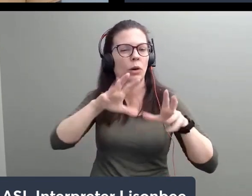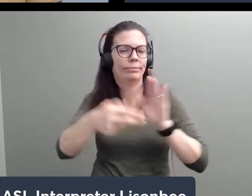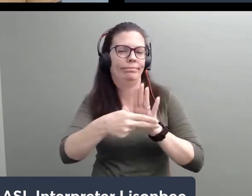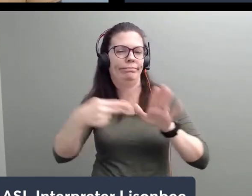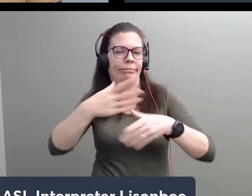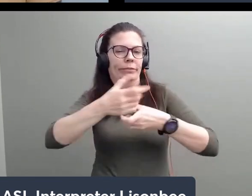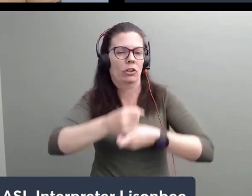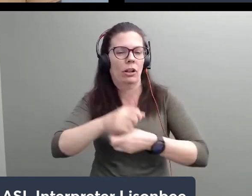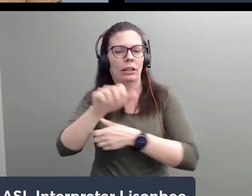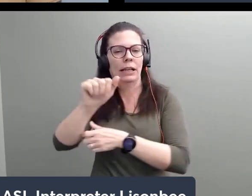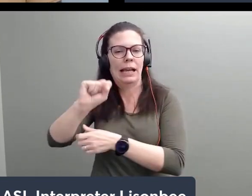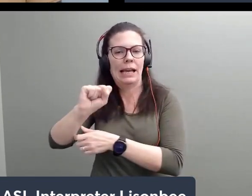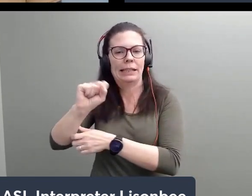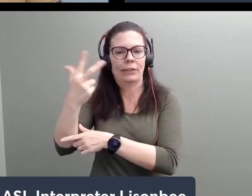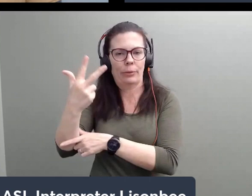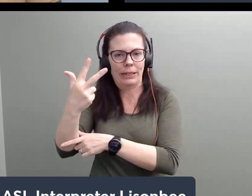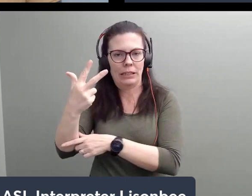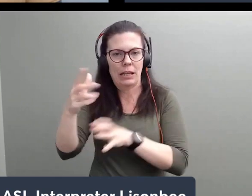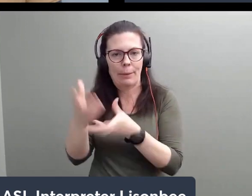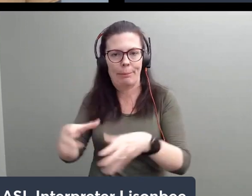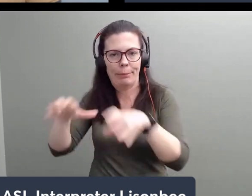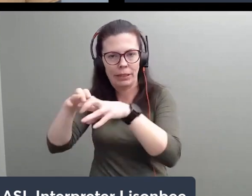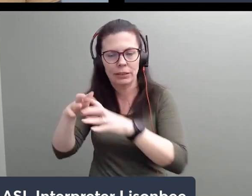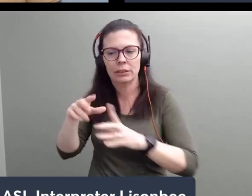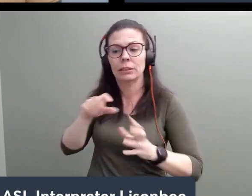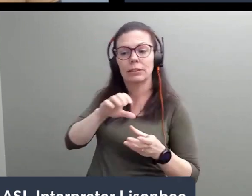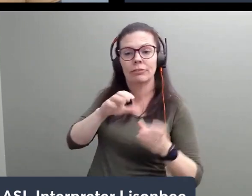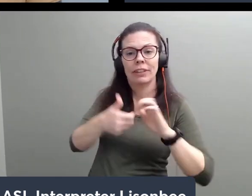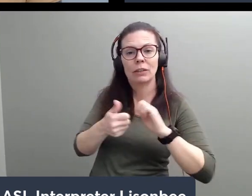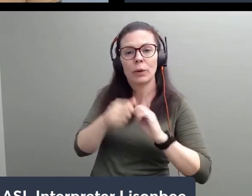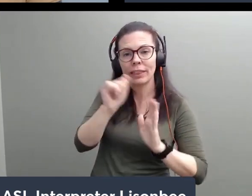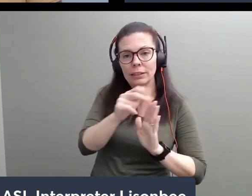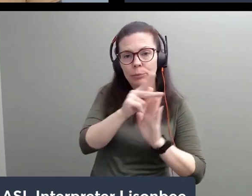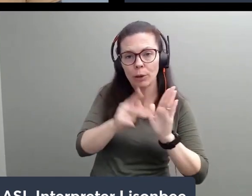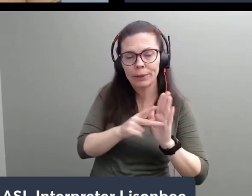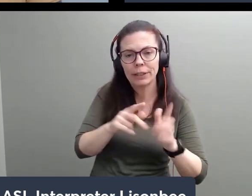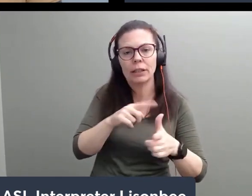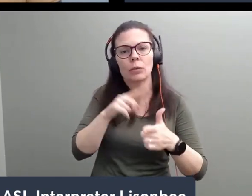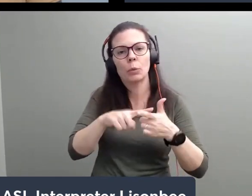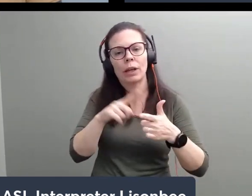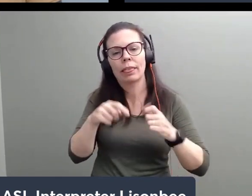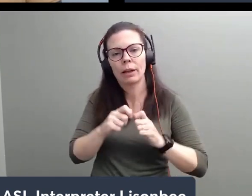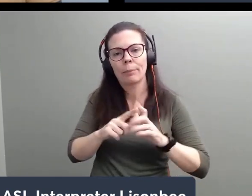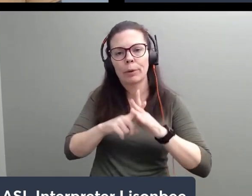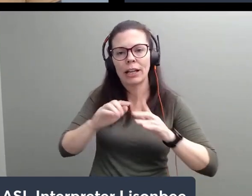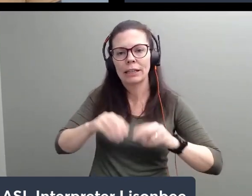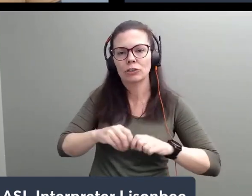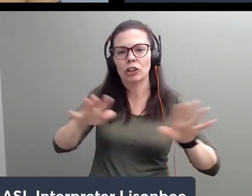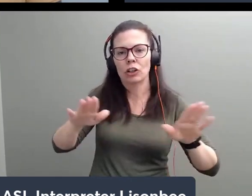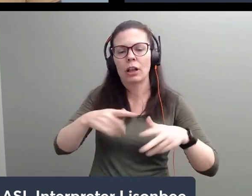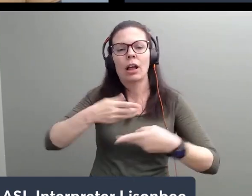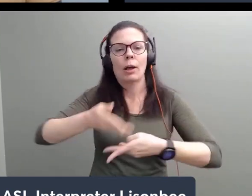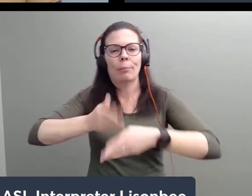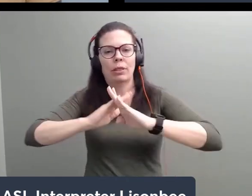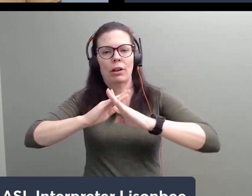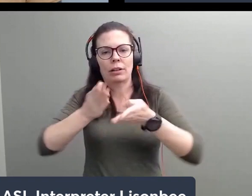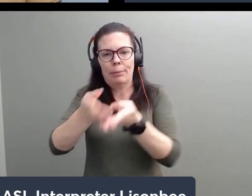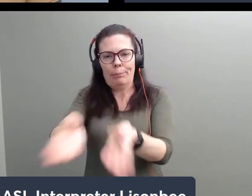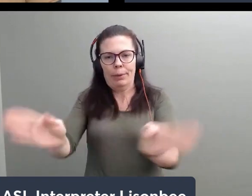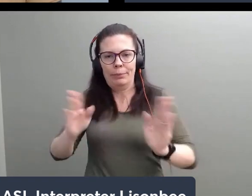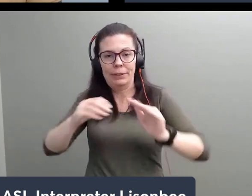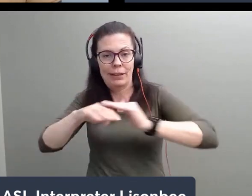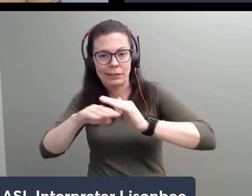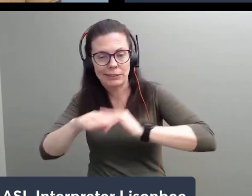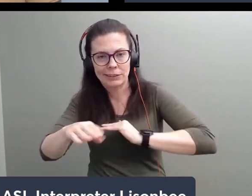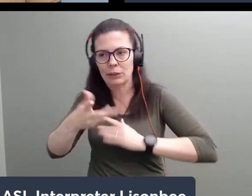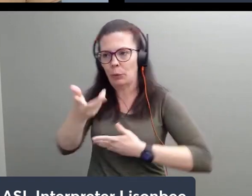configured with this property, for example, with versioning enabled, block public access, and server-side encryption. So